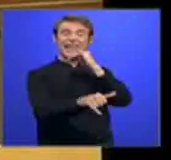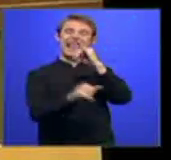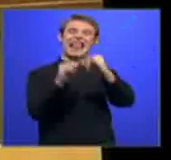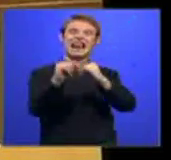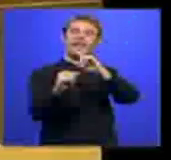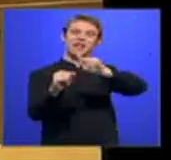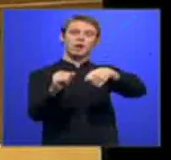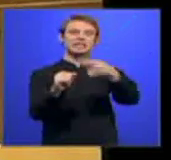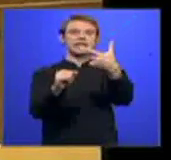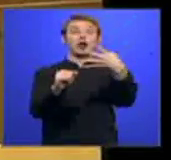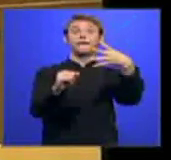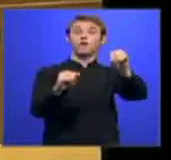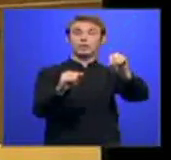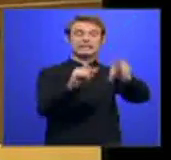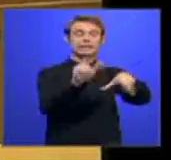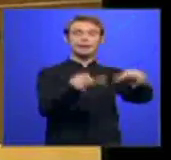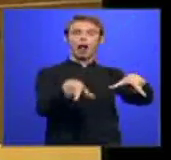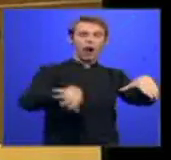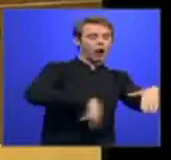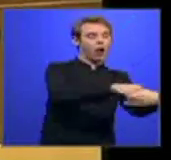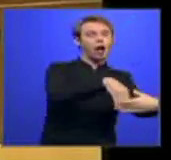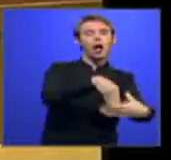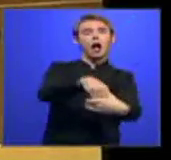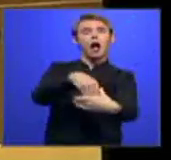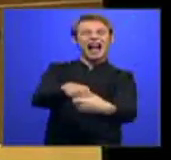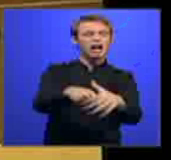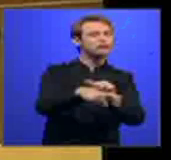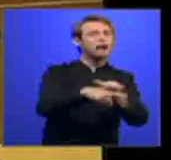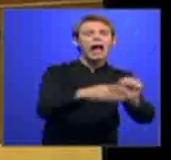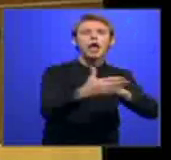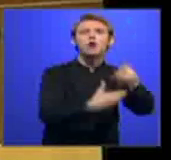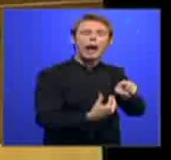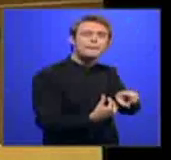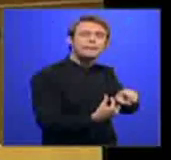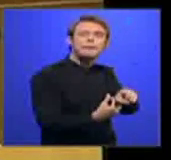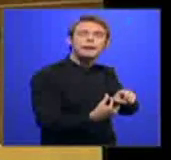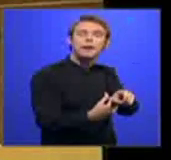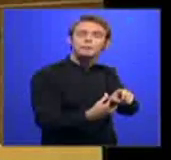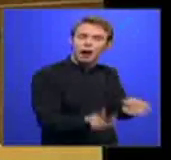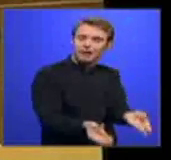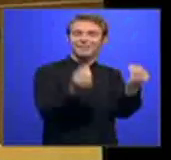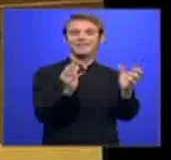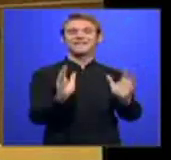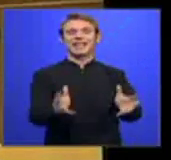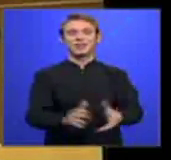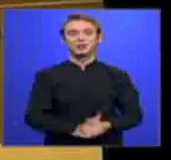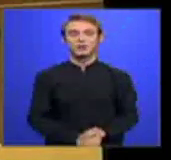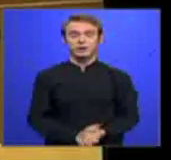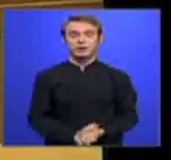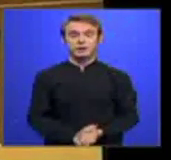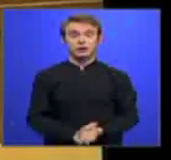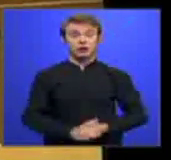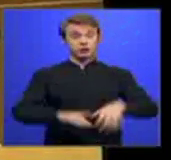11,740 young people in various training programs. The department is